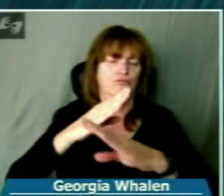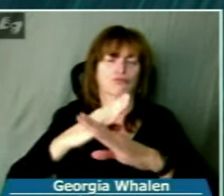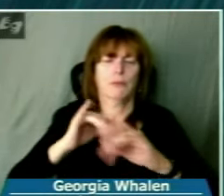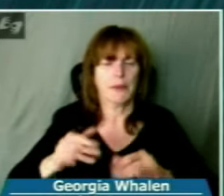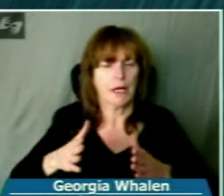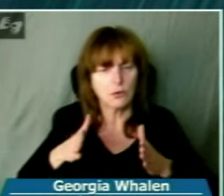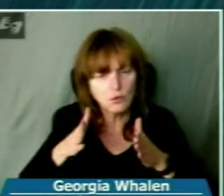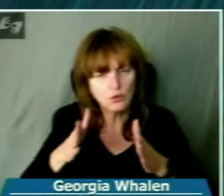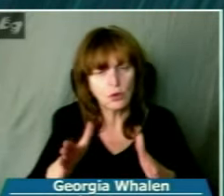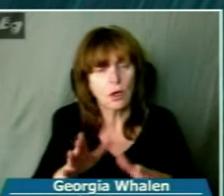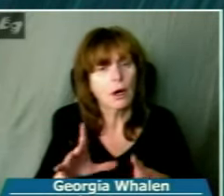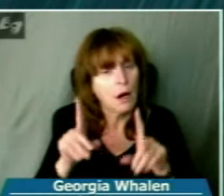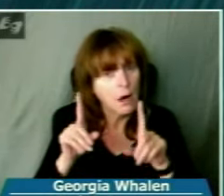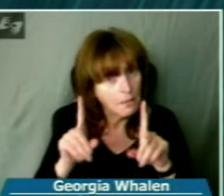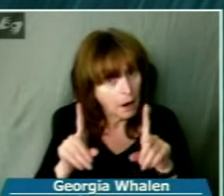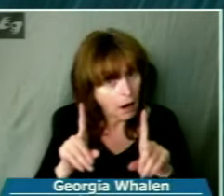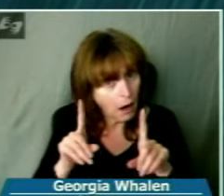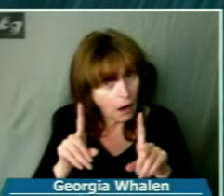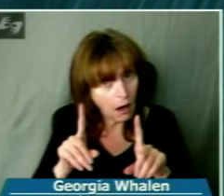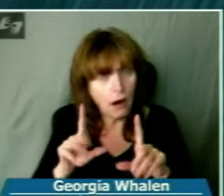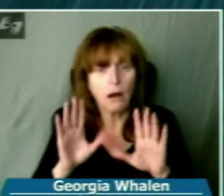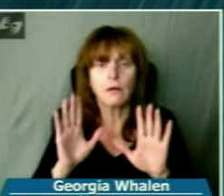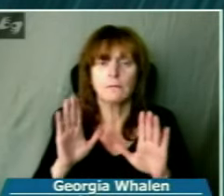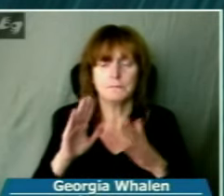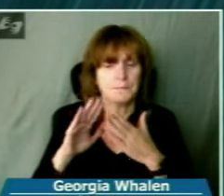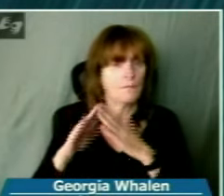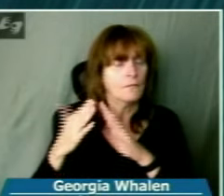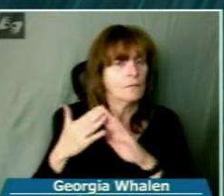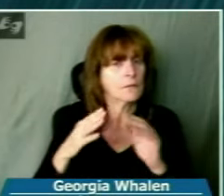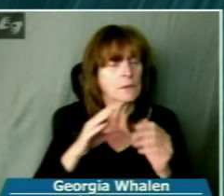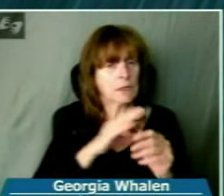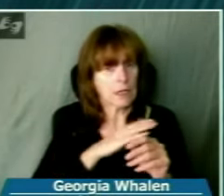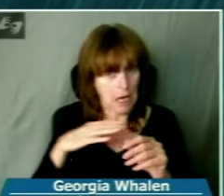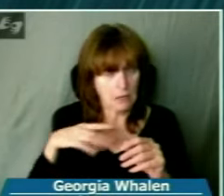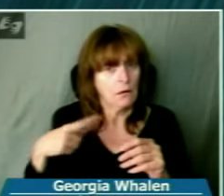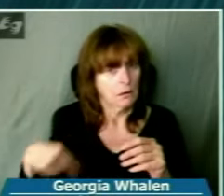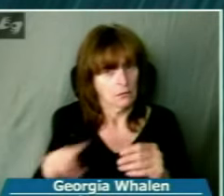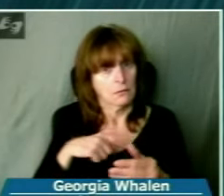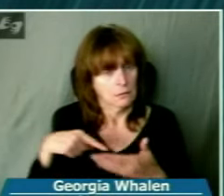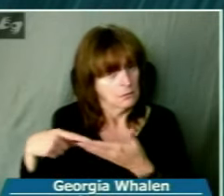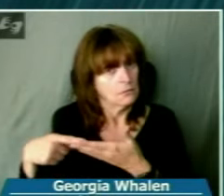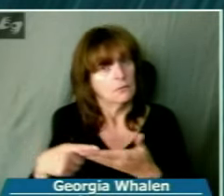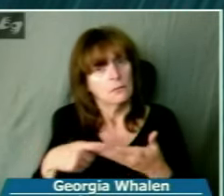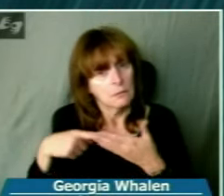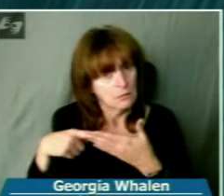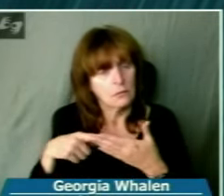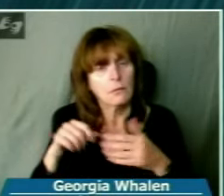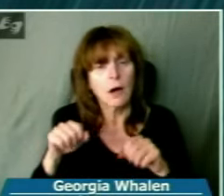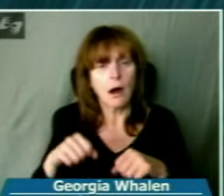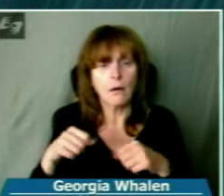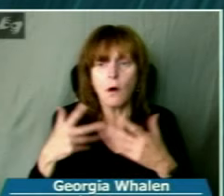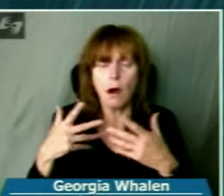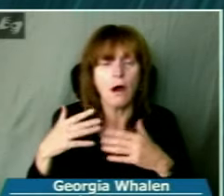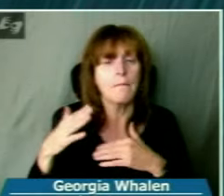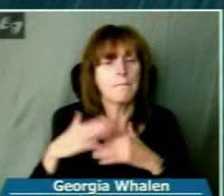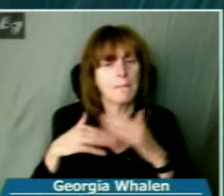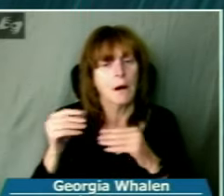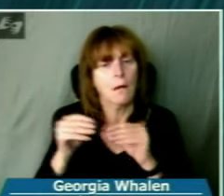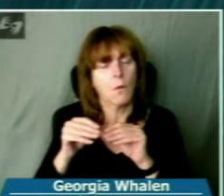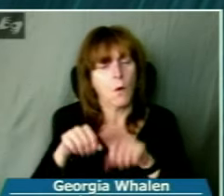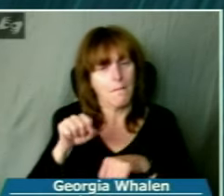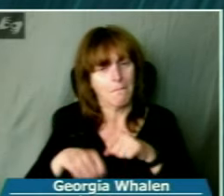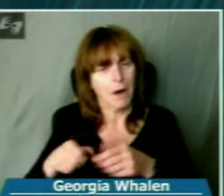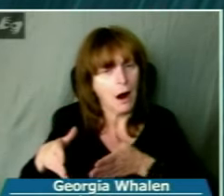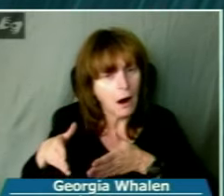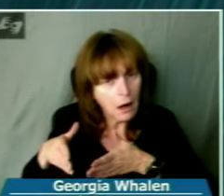on, through regular city council activity, introducing bike lanes. There's a new bike lane coming in at on Lock Street with some